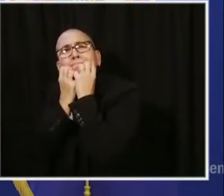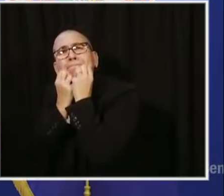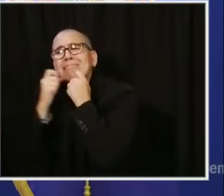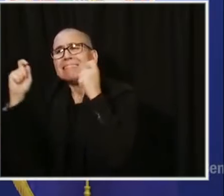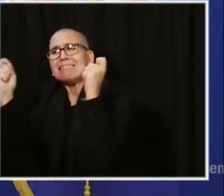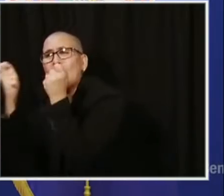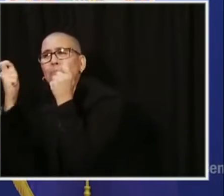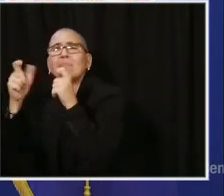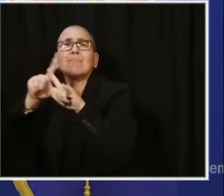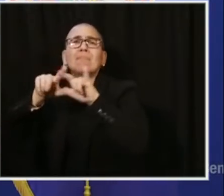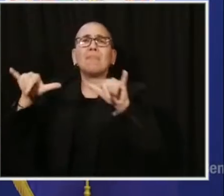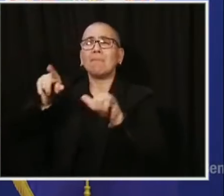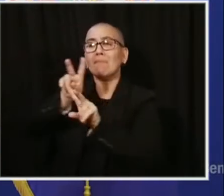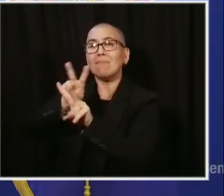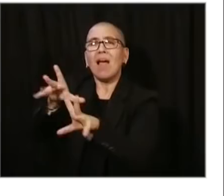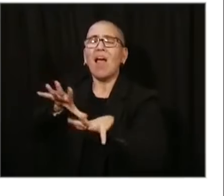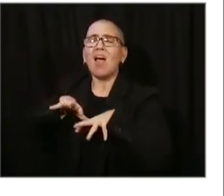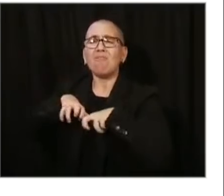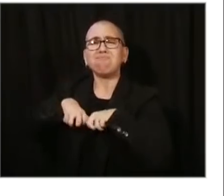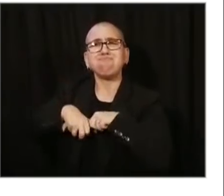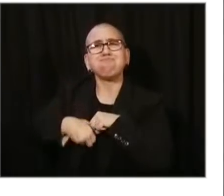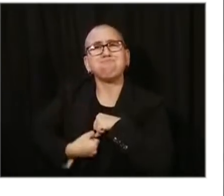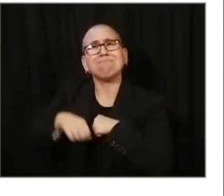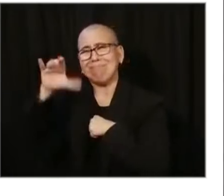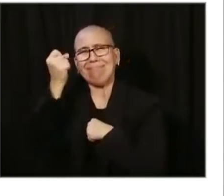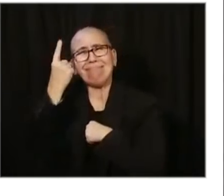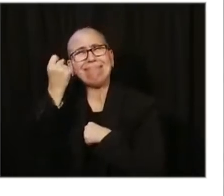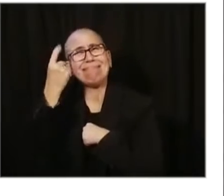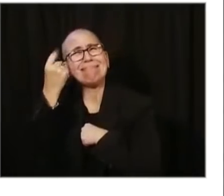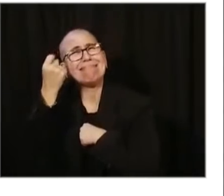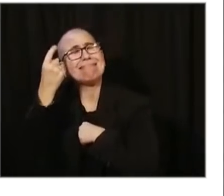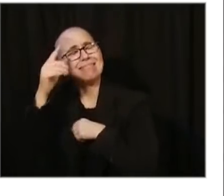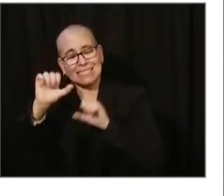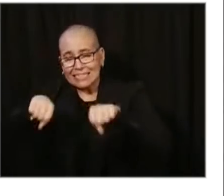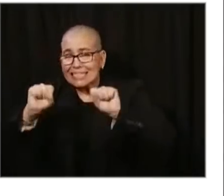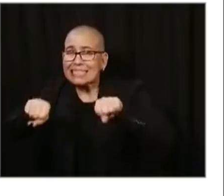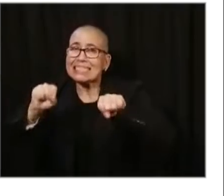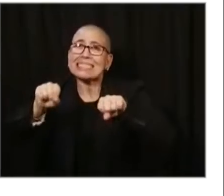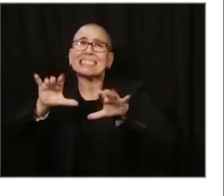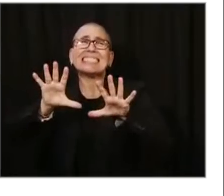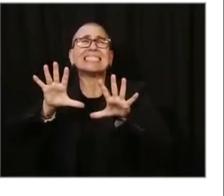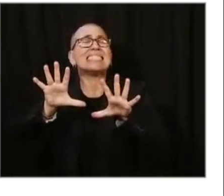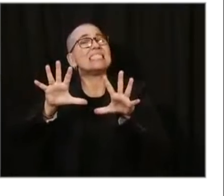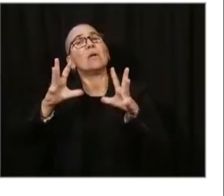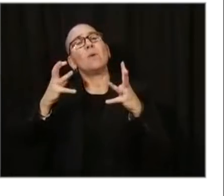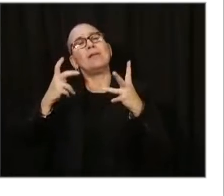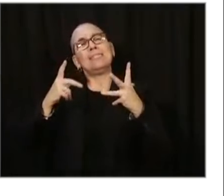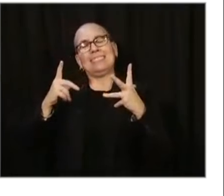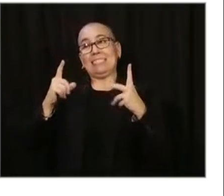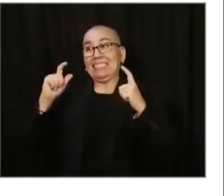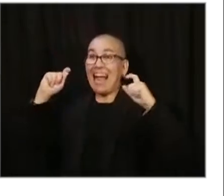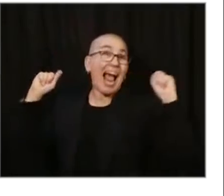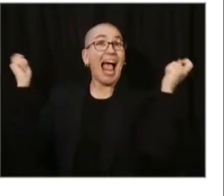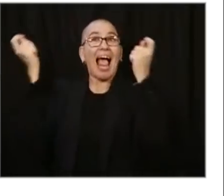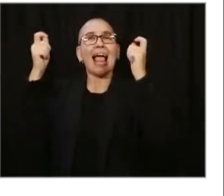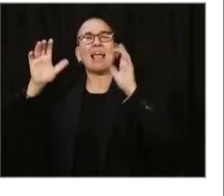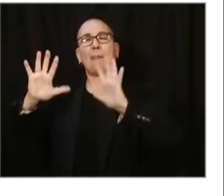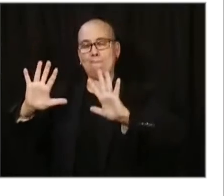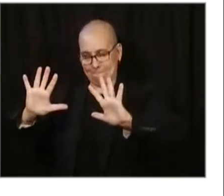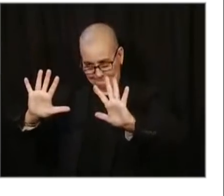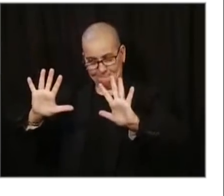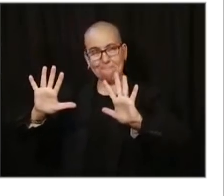do them. But what we're seeing is not the actual ceremonies involved in this, but the social